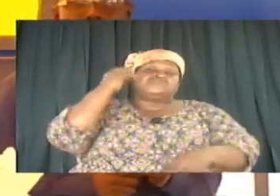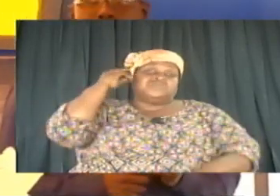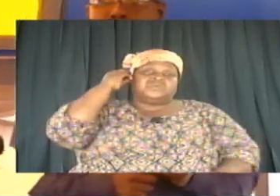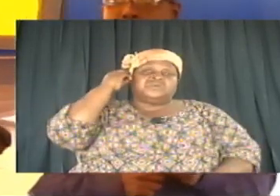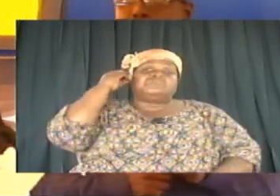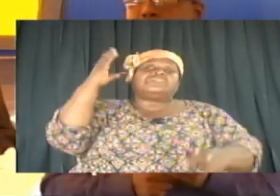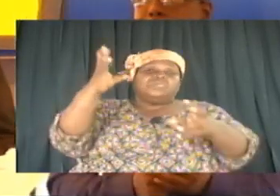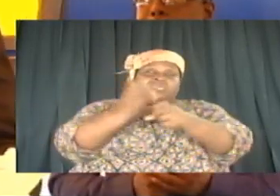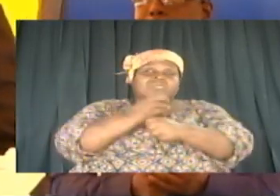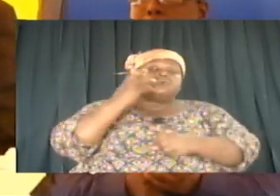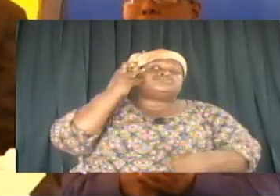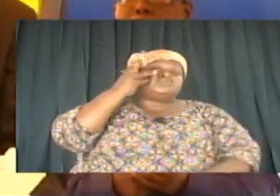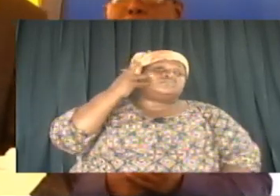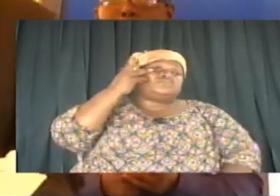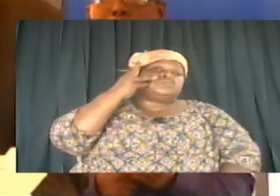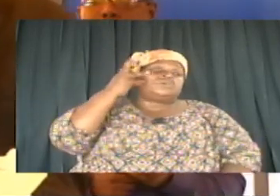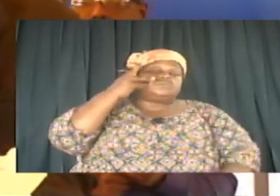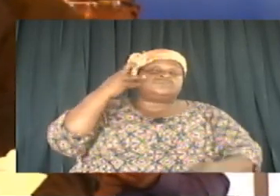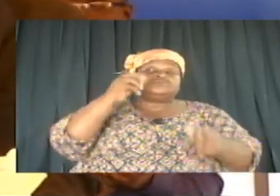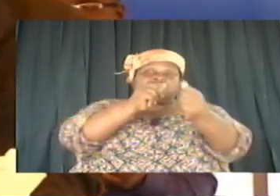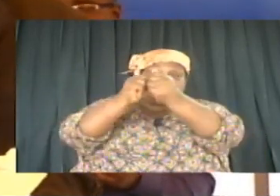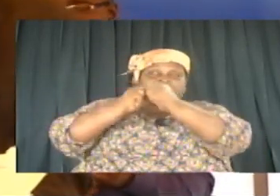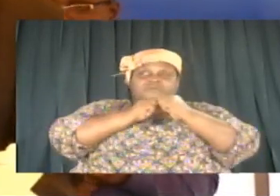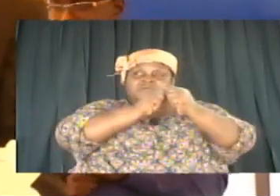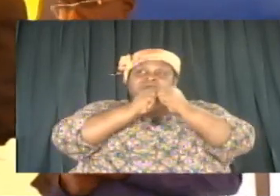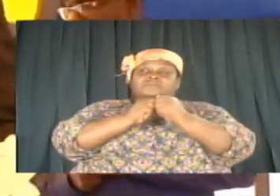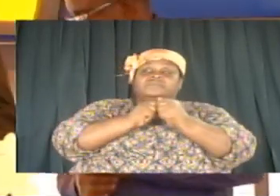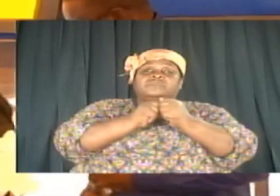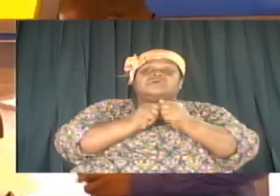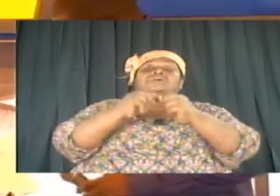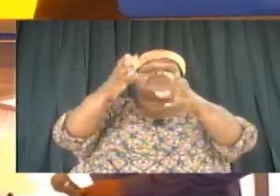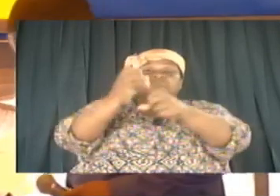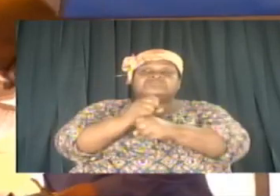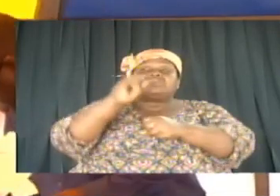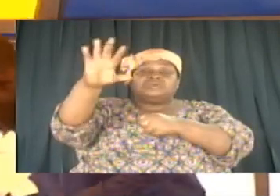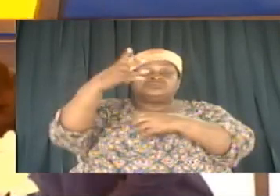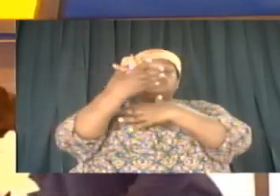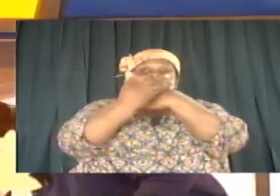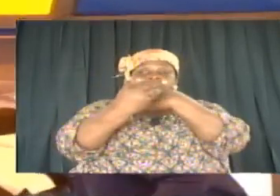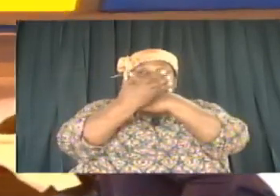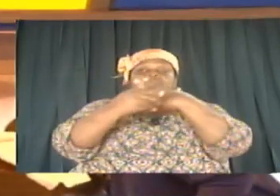Get your wine together. Get your emblems together.